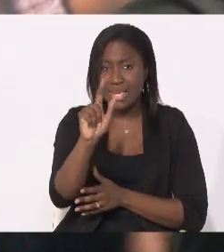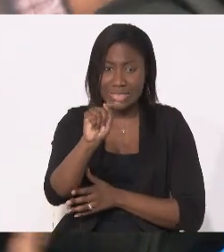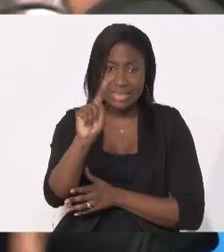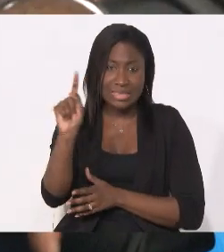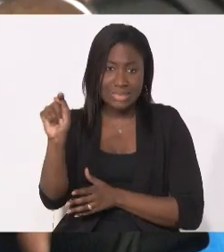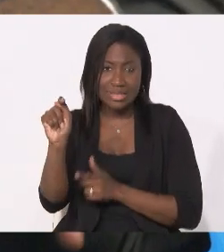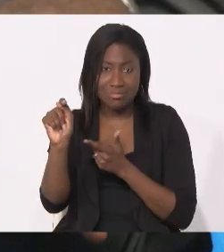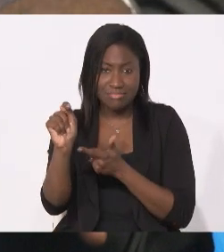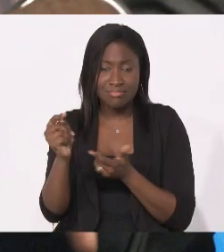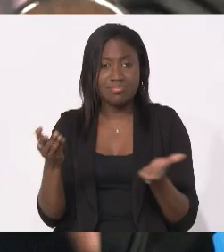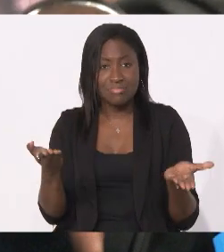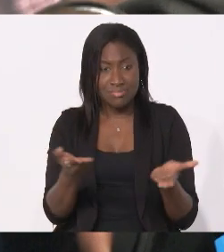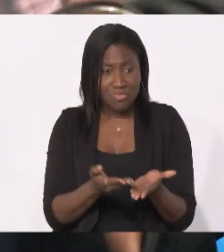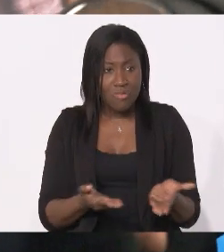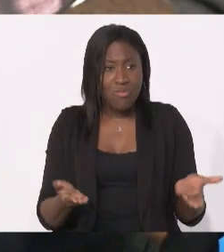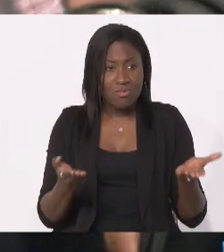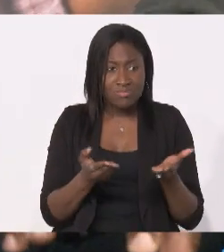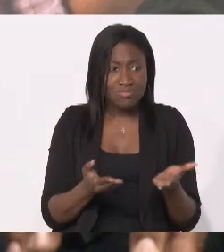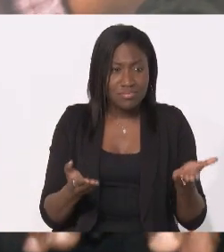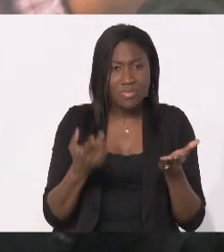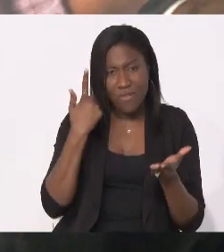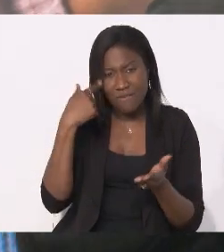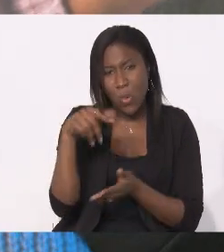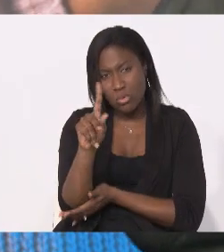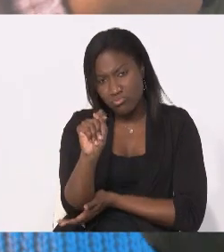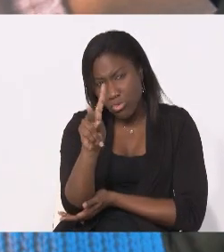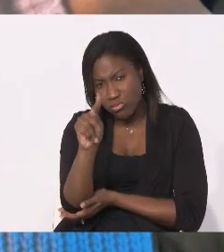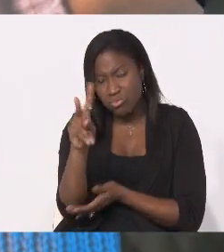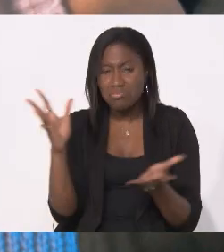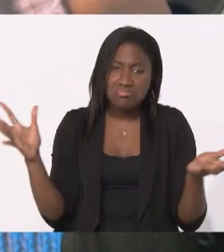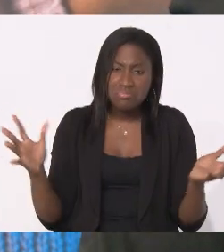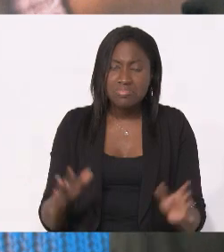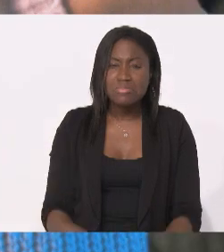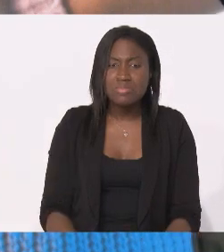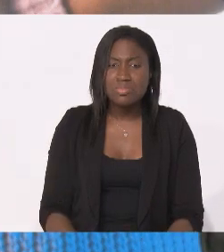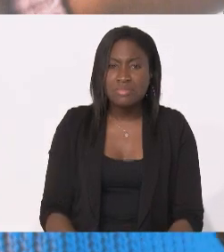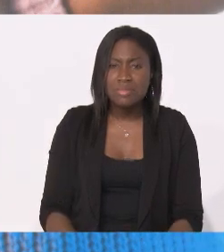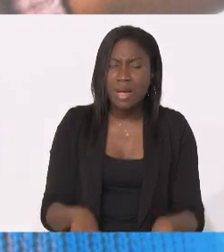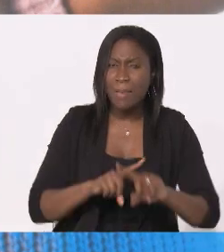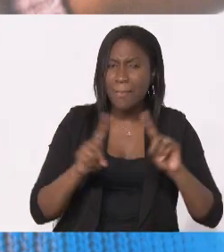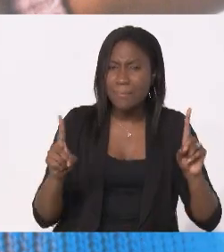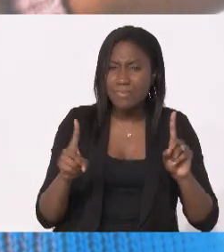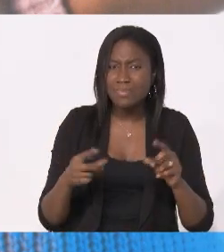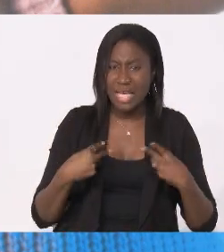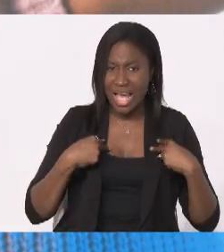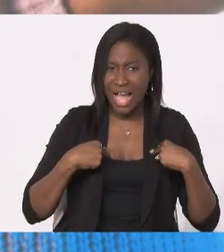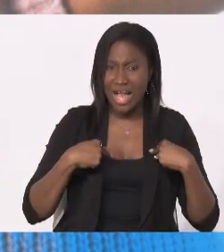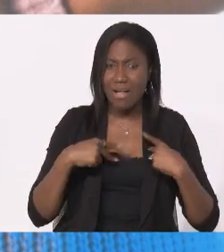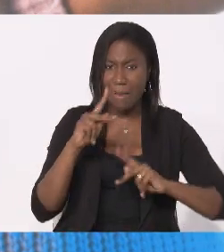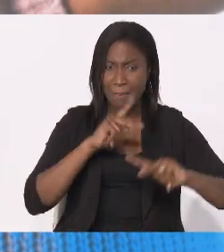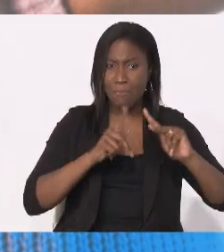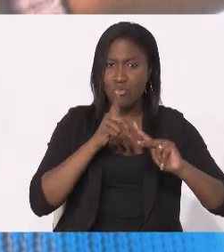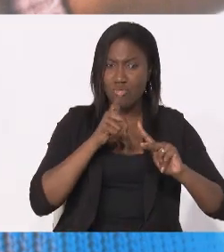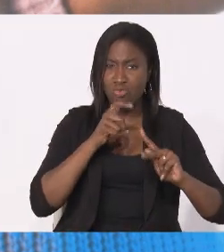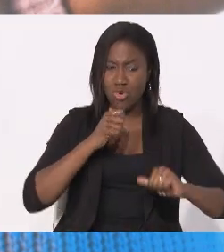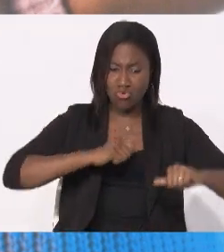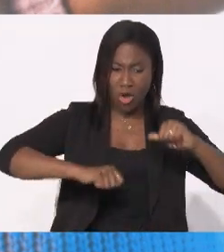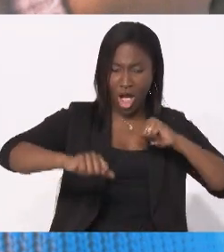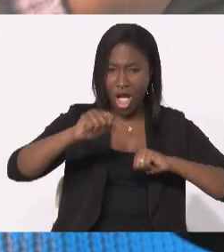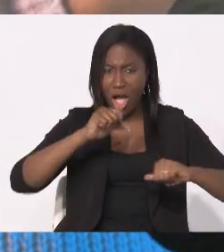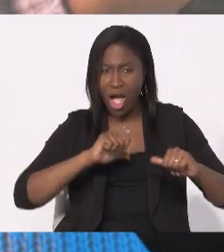who can be engaged and employed and benefit from this industry. But our job is now, how do